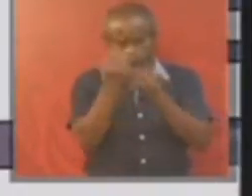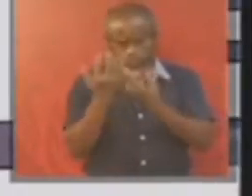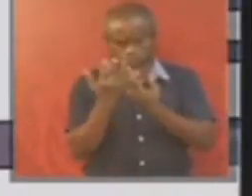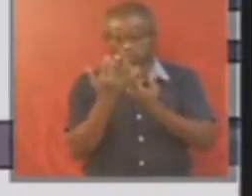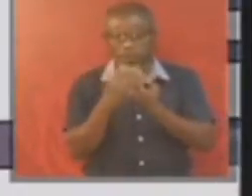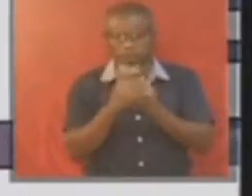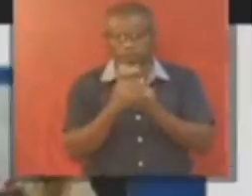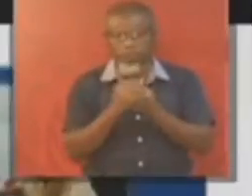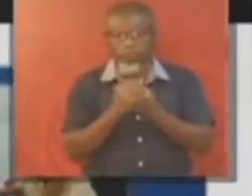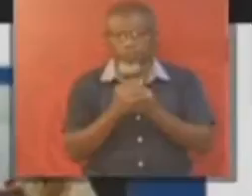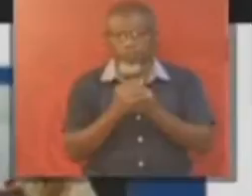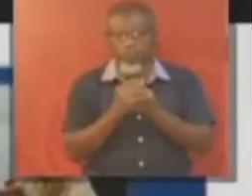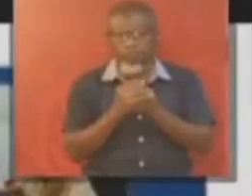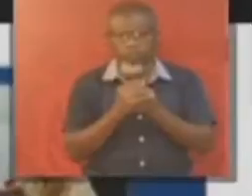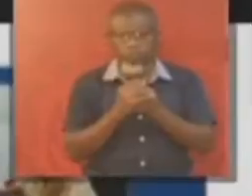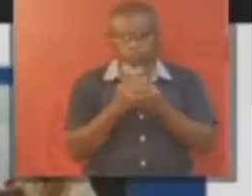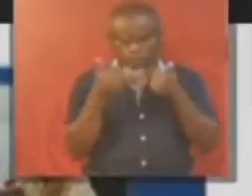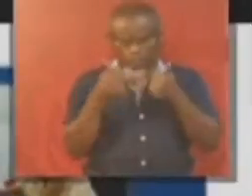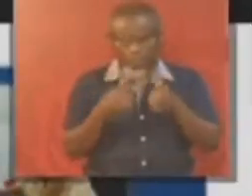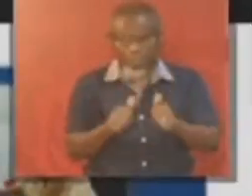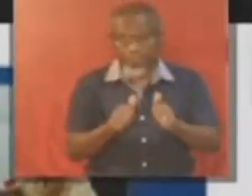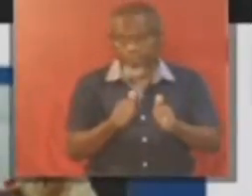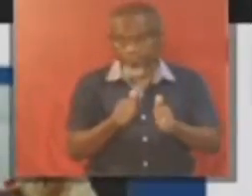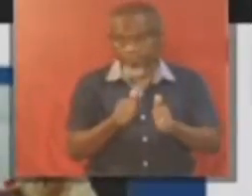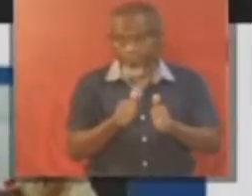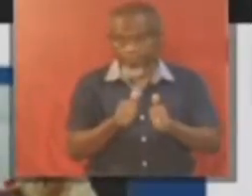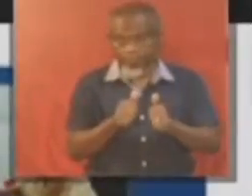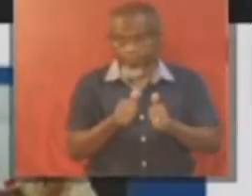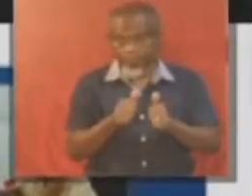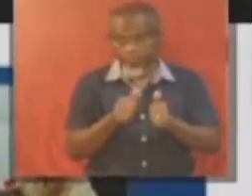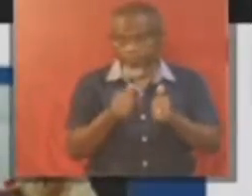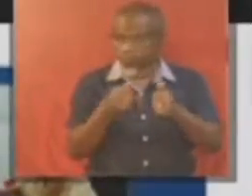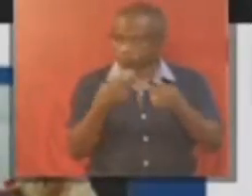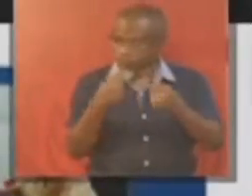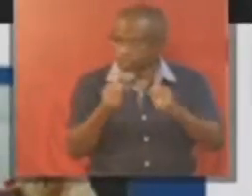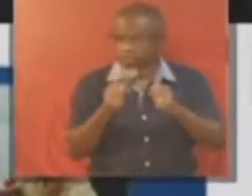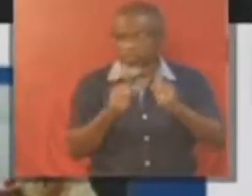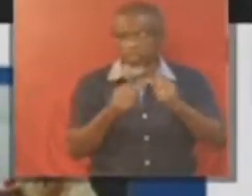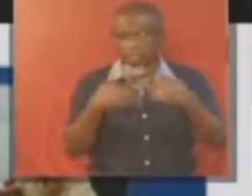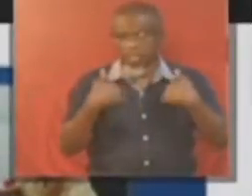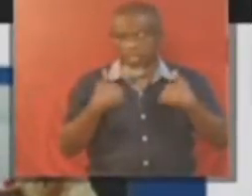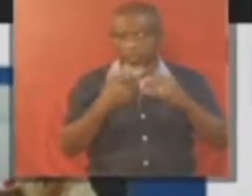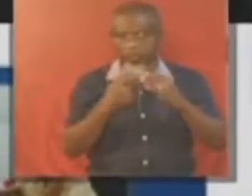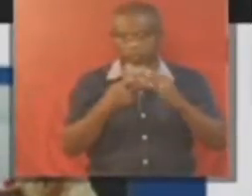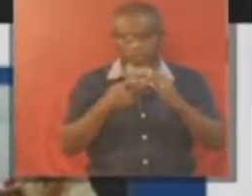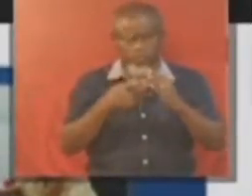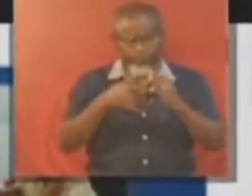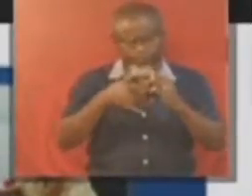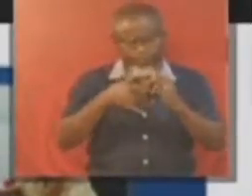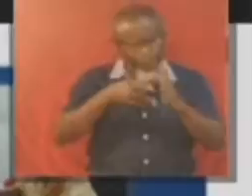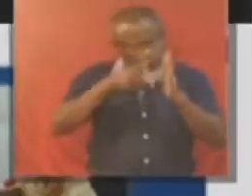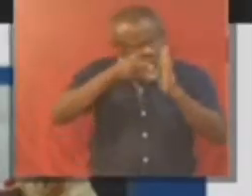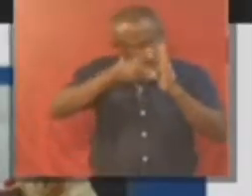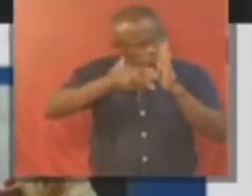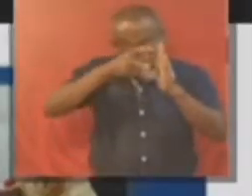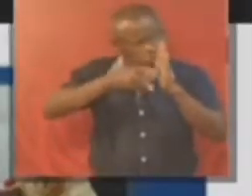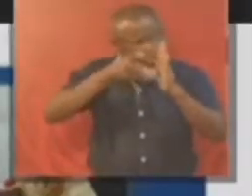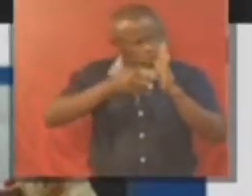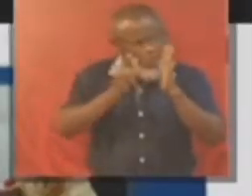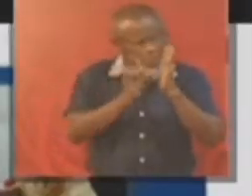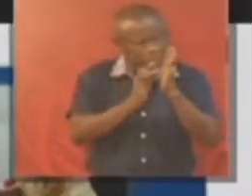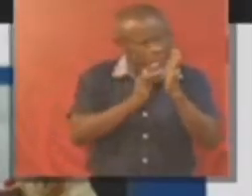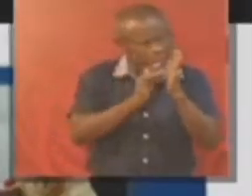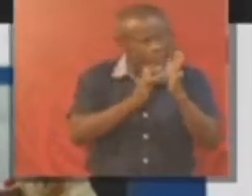please? And this is called the Telemedicine Initiative. And basically,